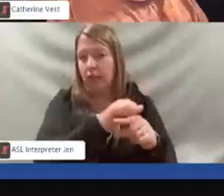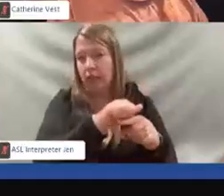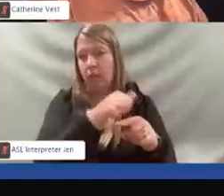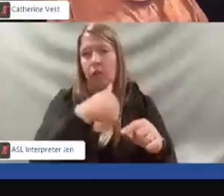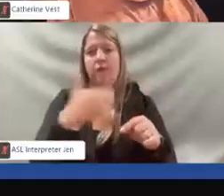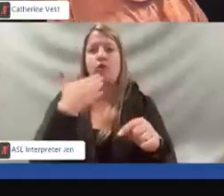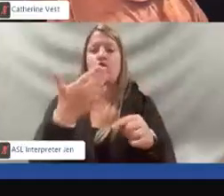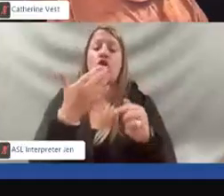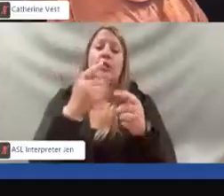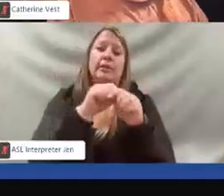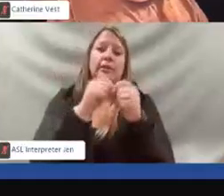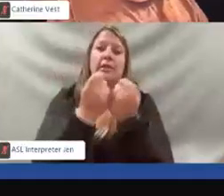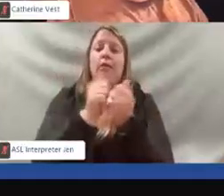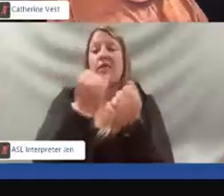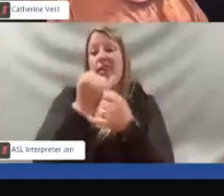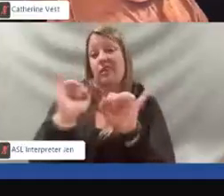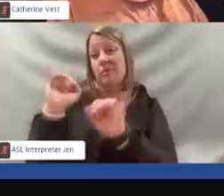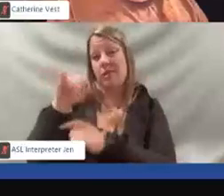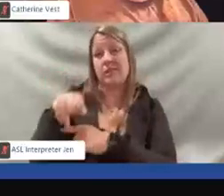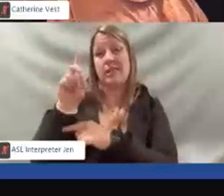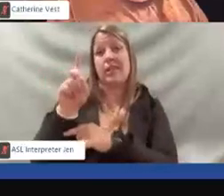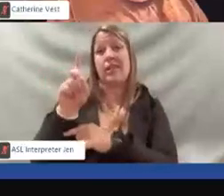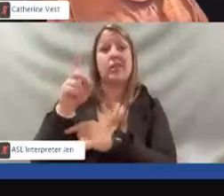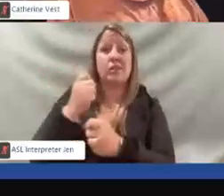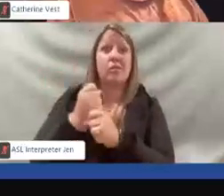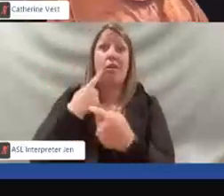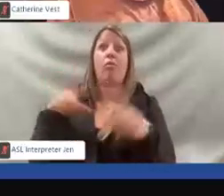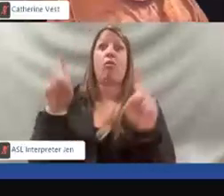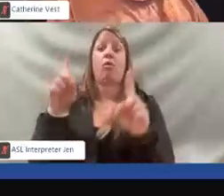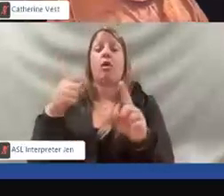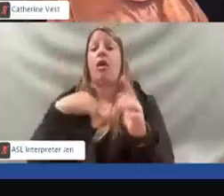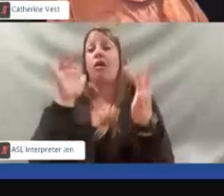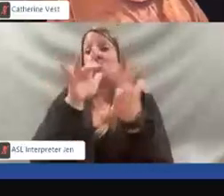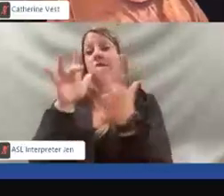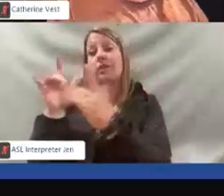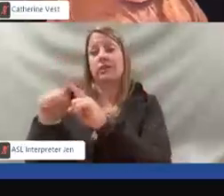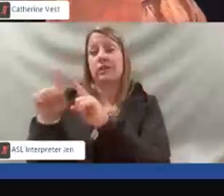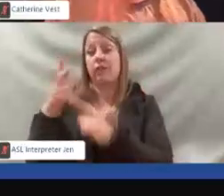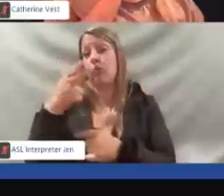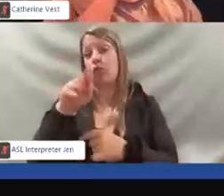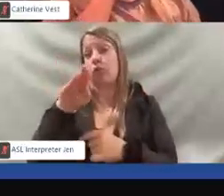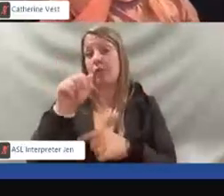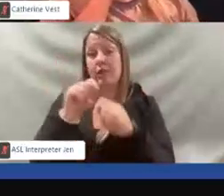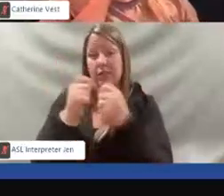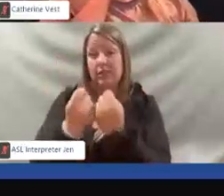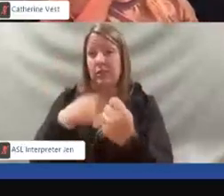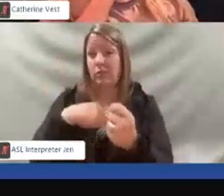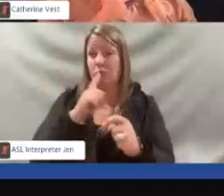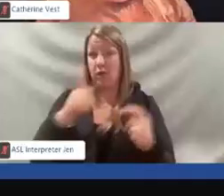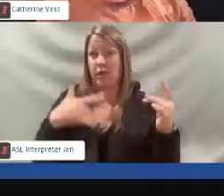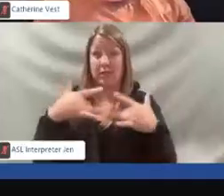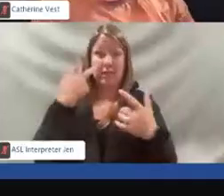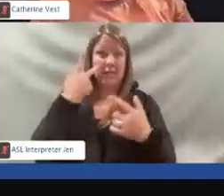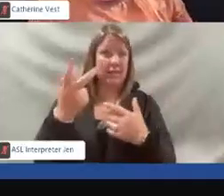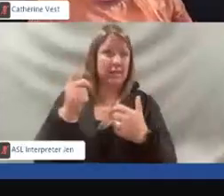team with Independence, Indiana that's working to make that happen. I continue to be in touch with the Humana team. So we're pretty excited to see how